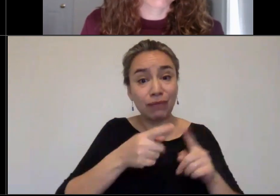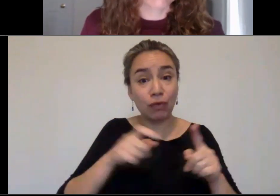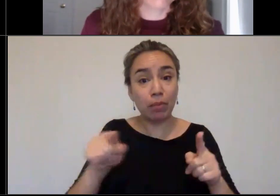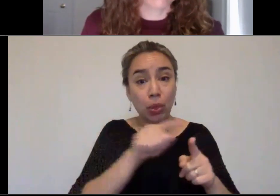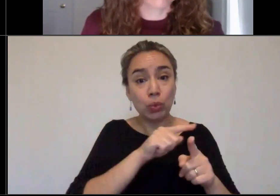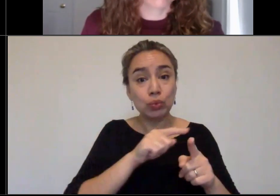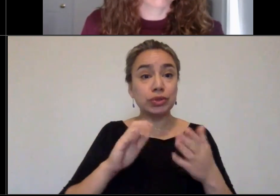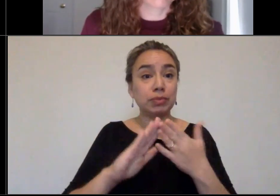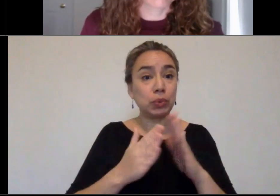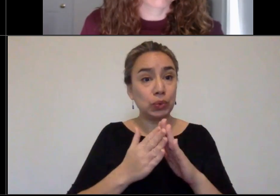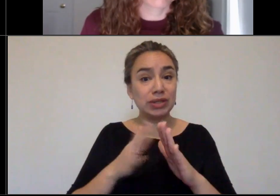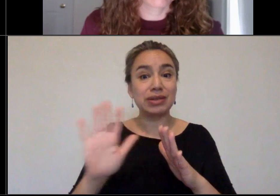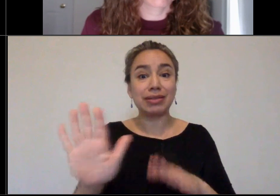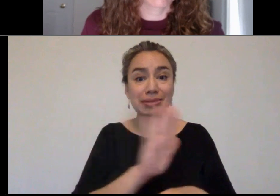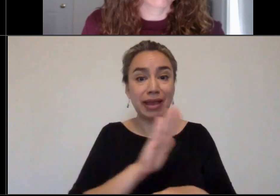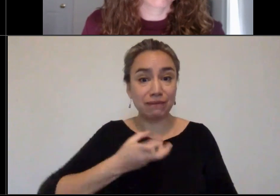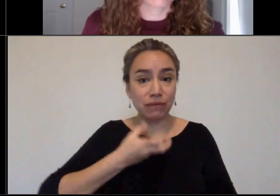prominent and present.